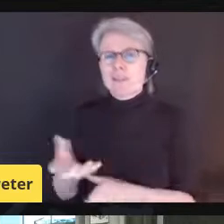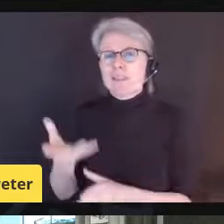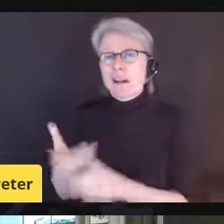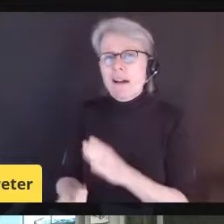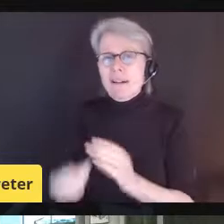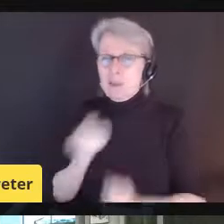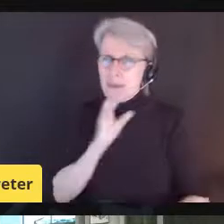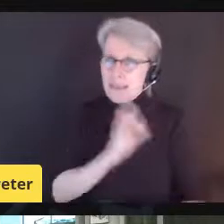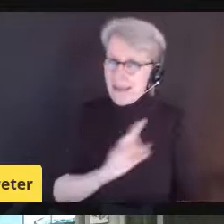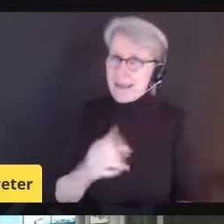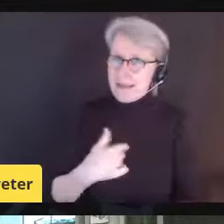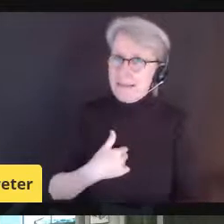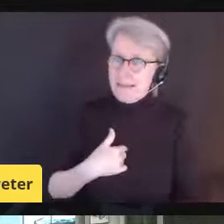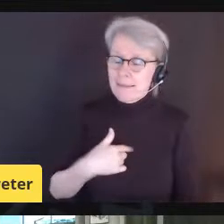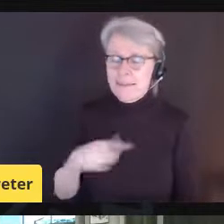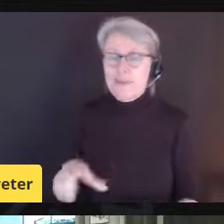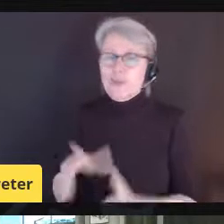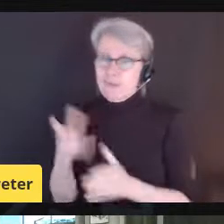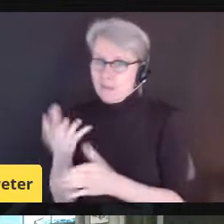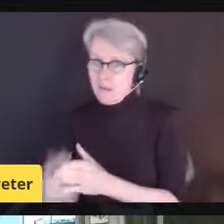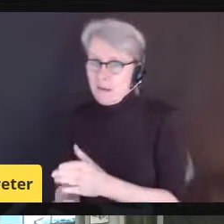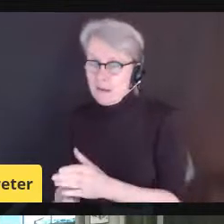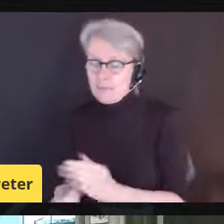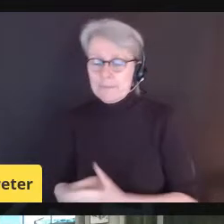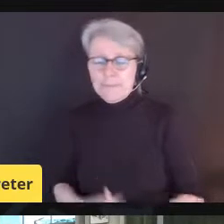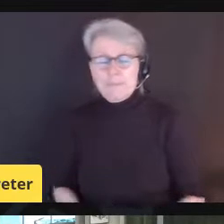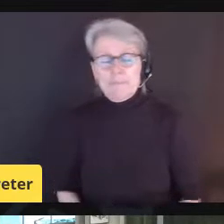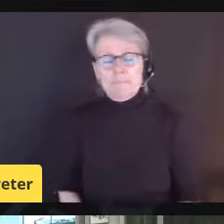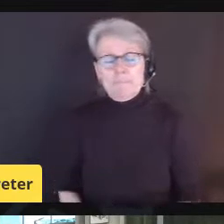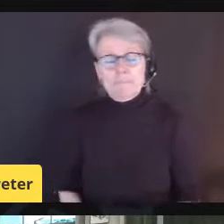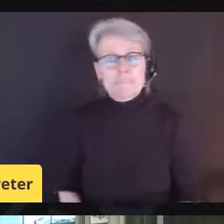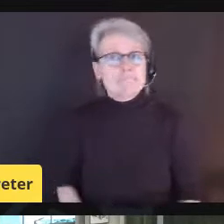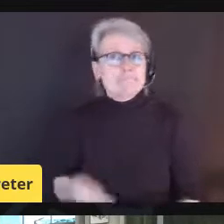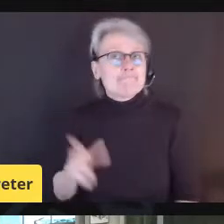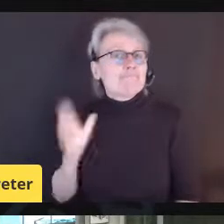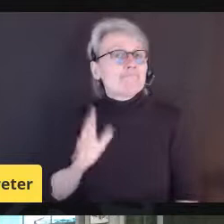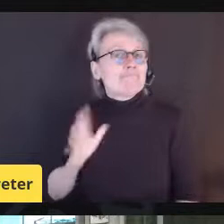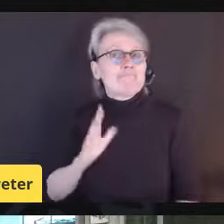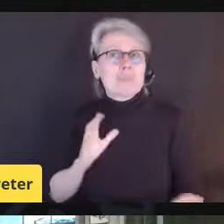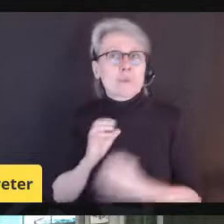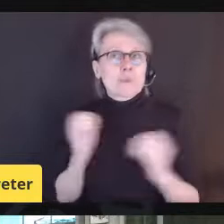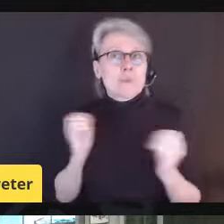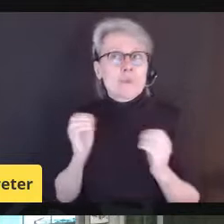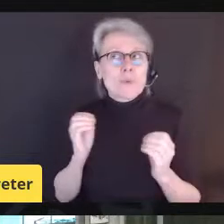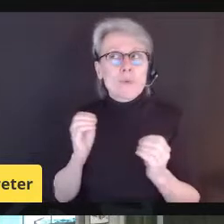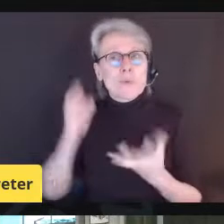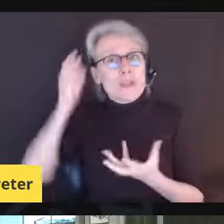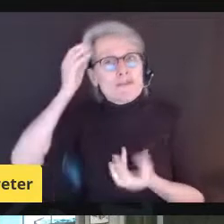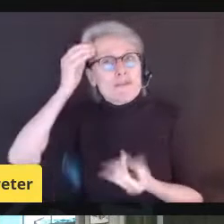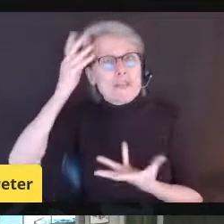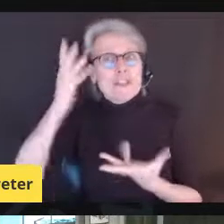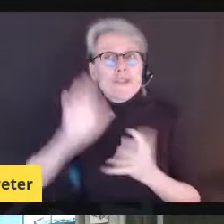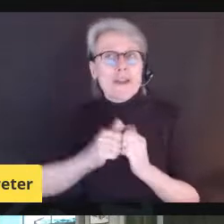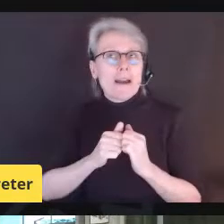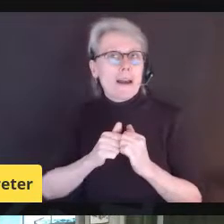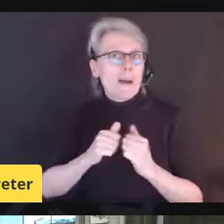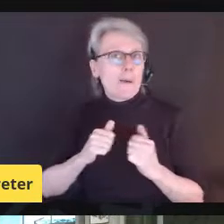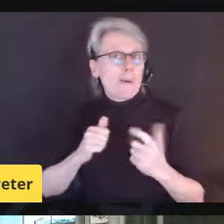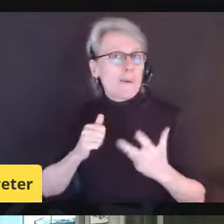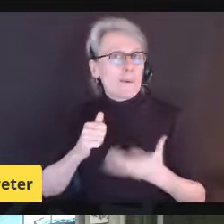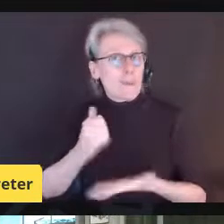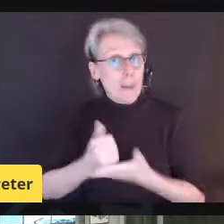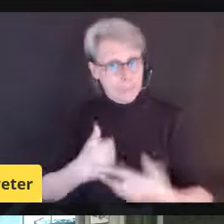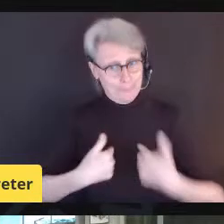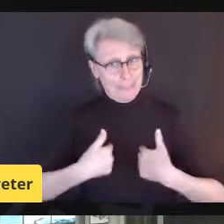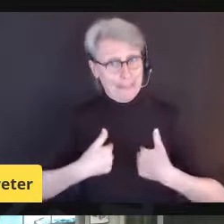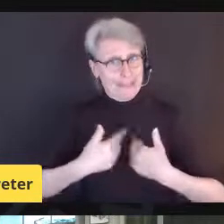8. And there wasn't a lot of education on how to deal with me back then.